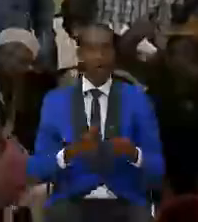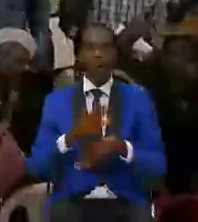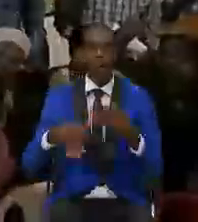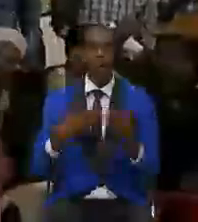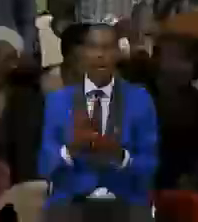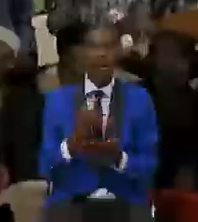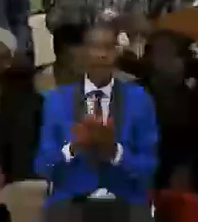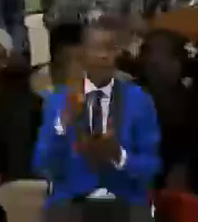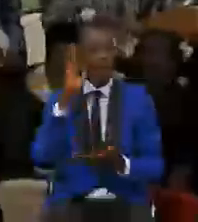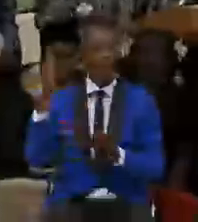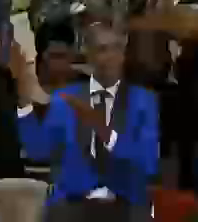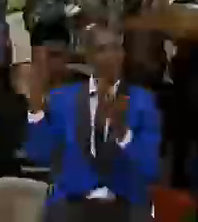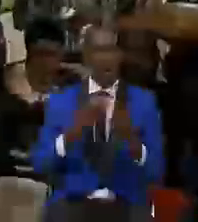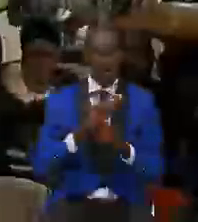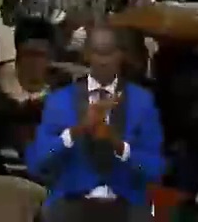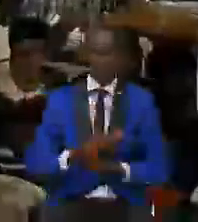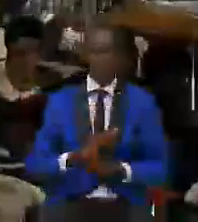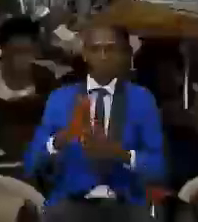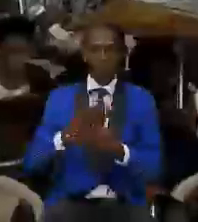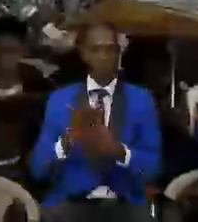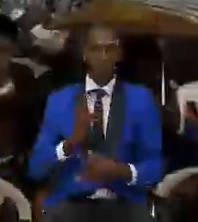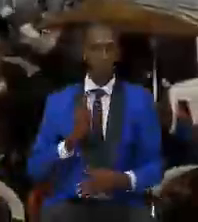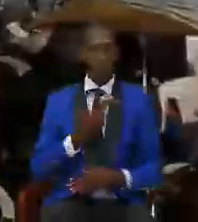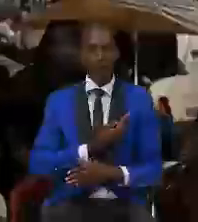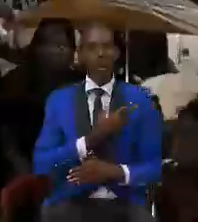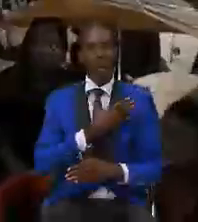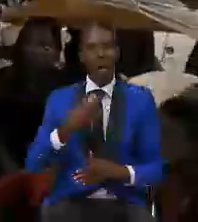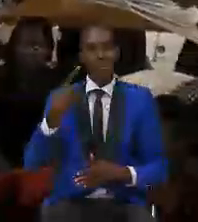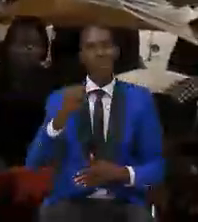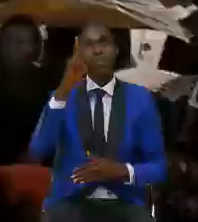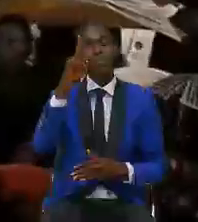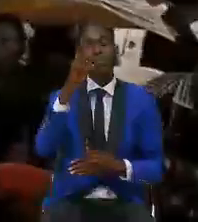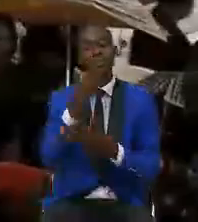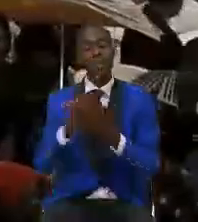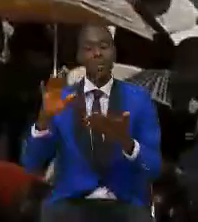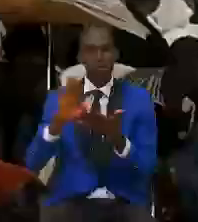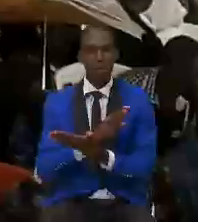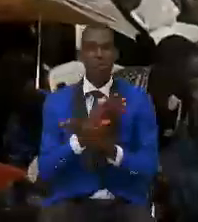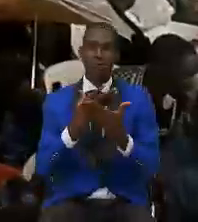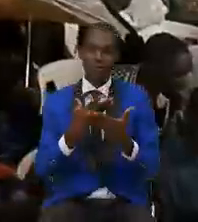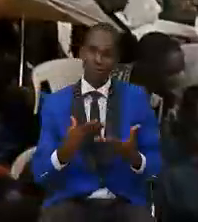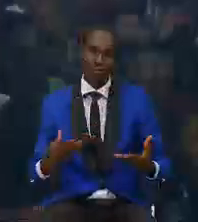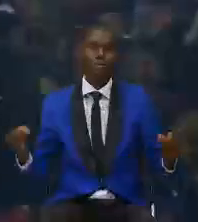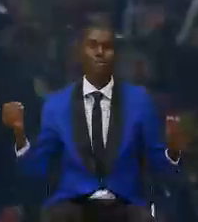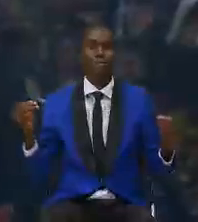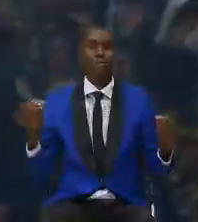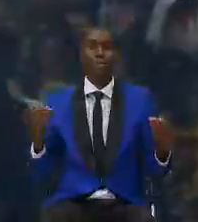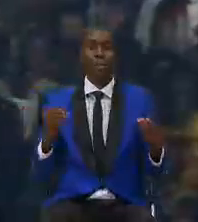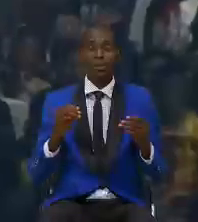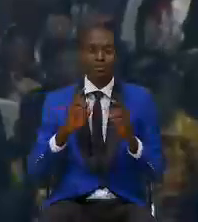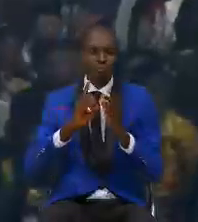bring barriers between us and the divine solution. All of a sudden, a hand